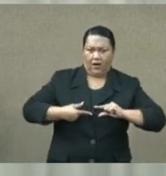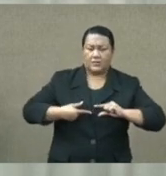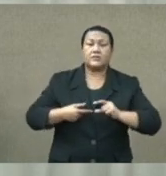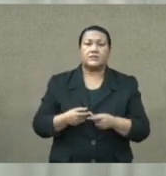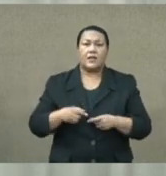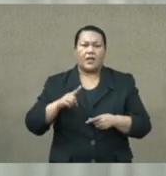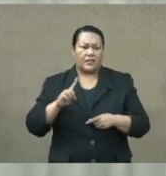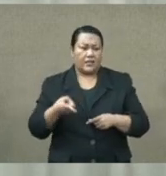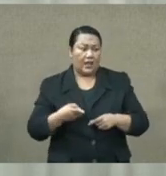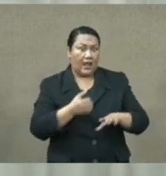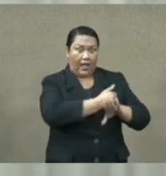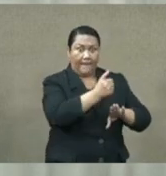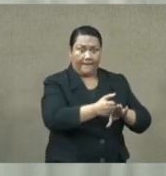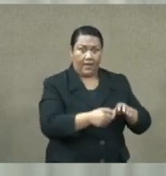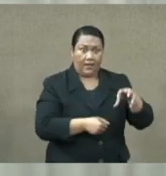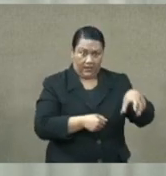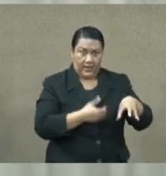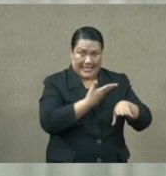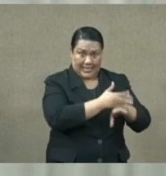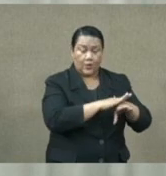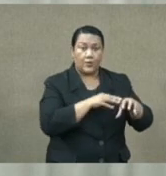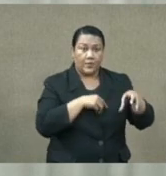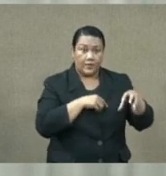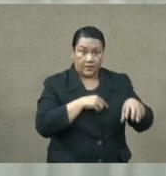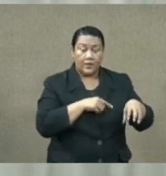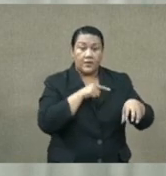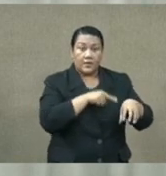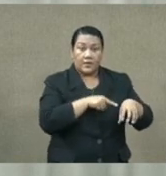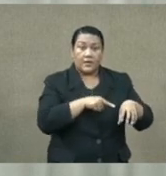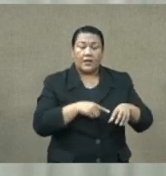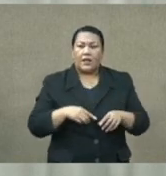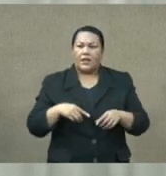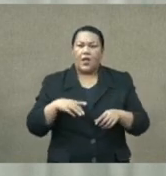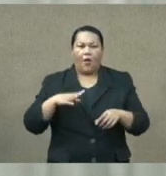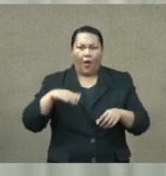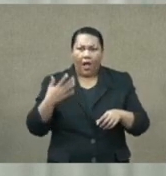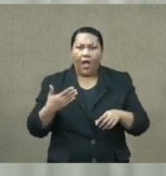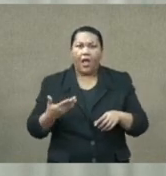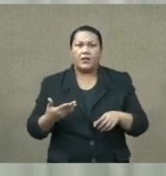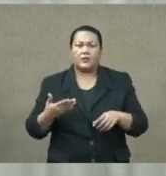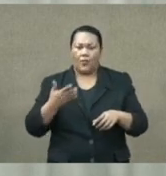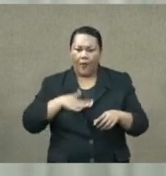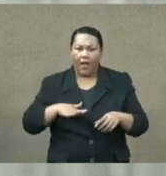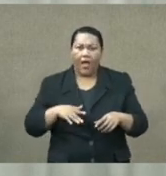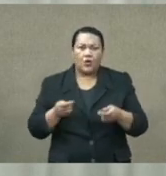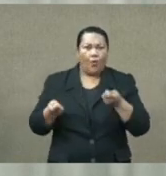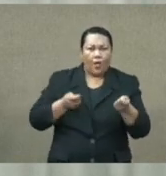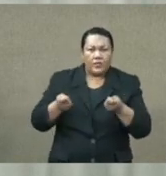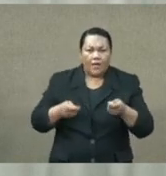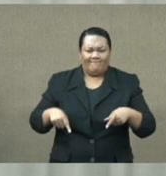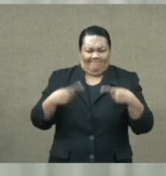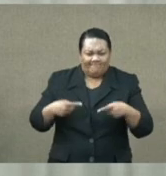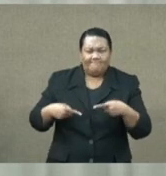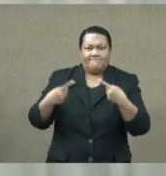is engaged in repressive, oppressive conduct. We